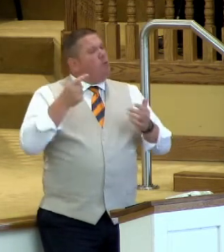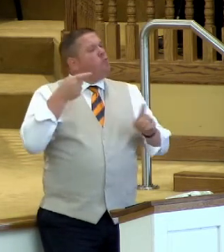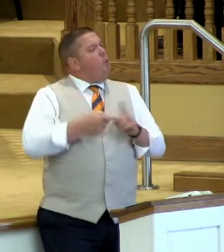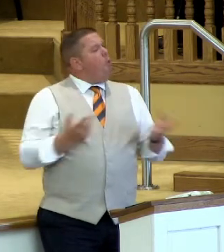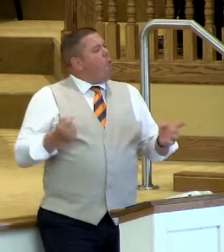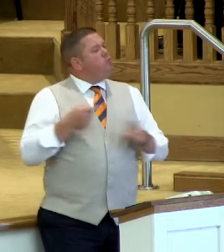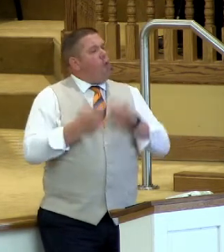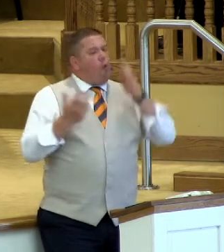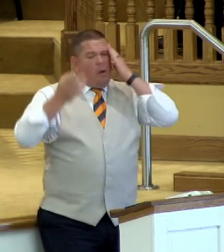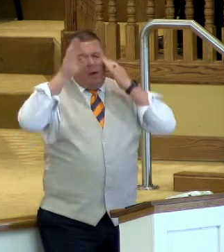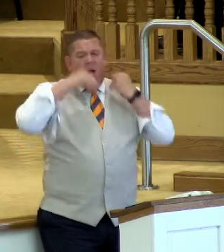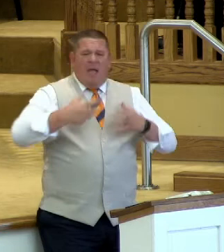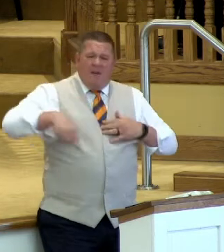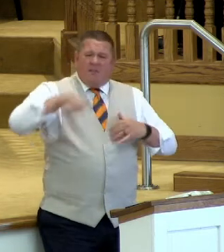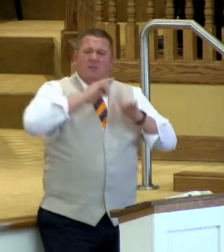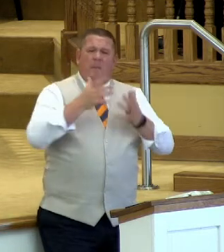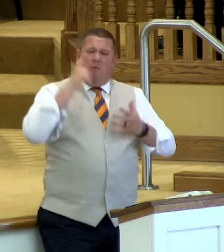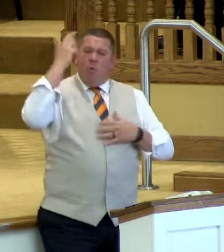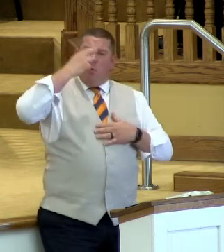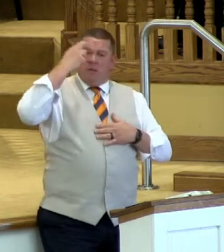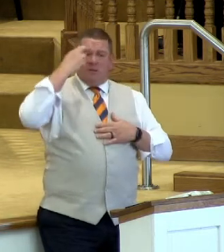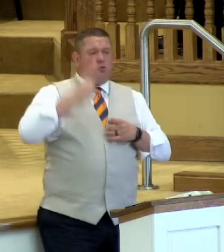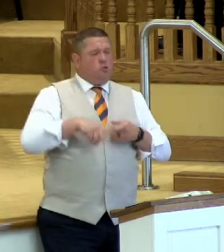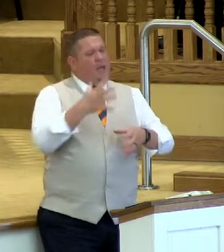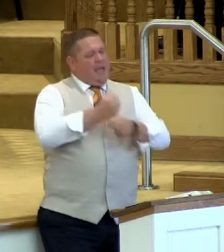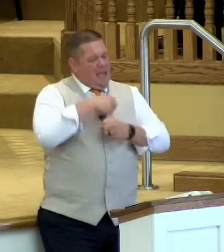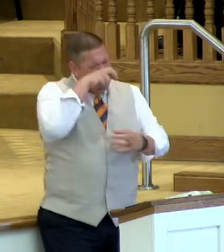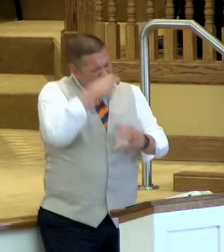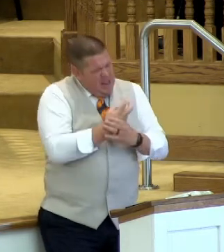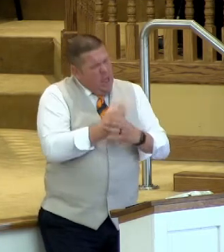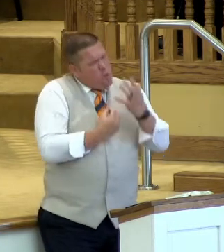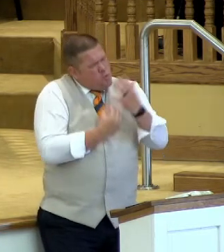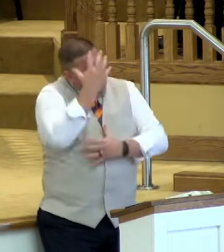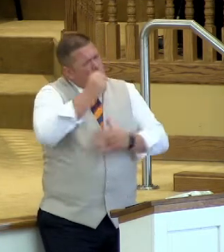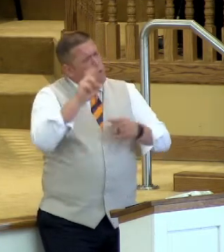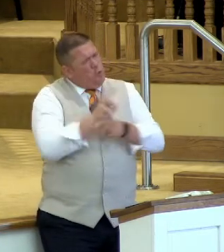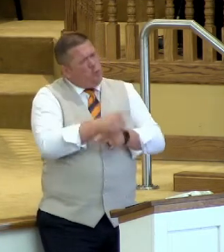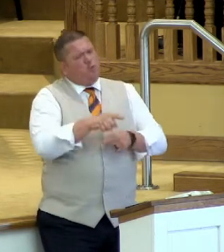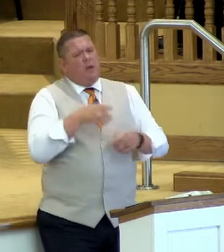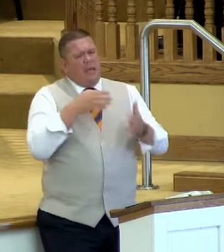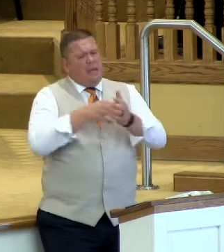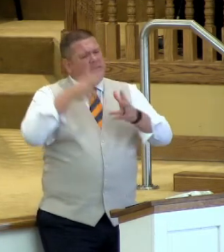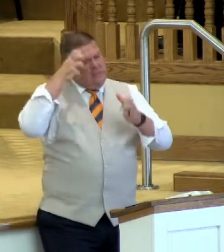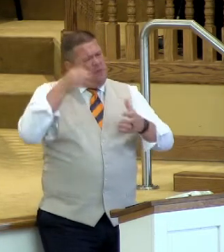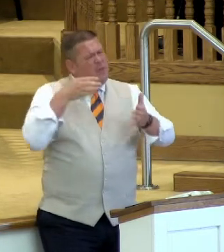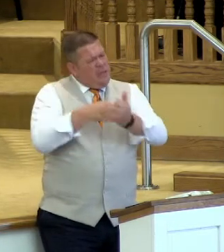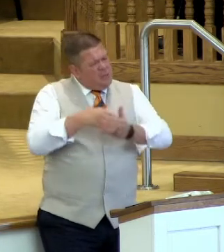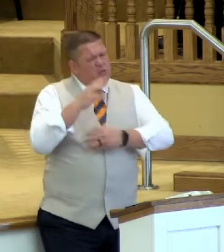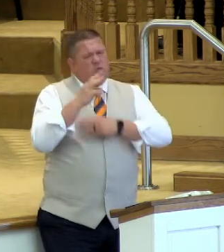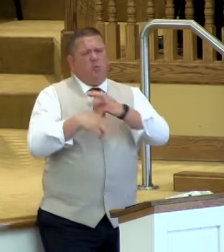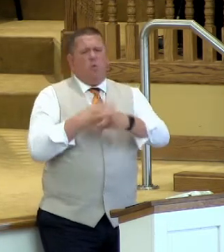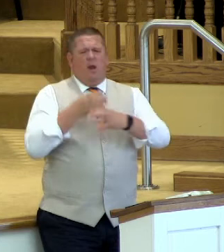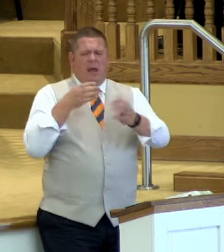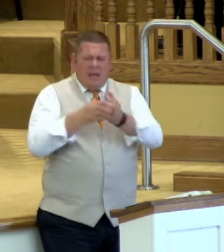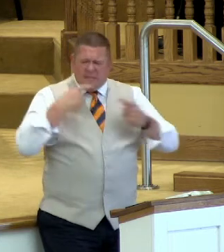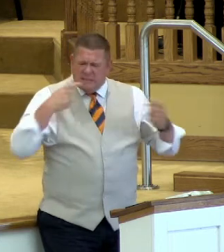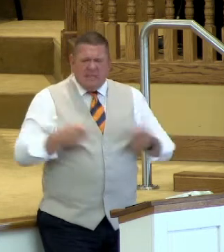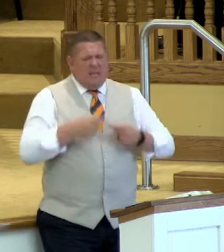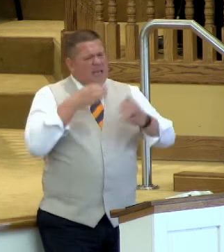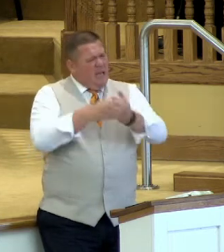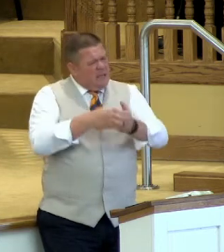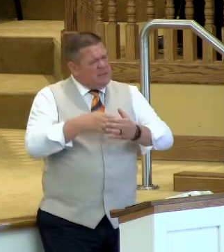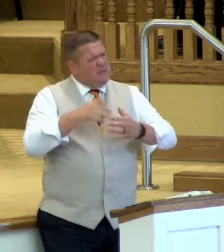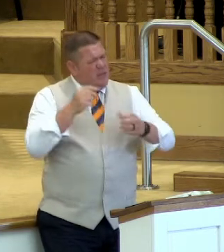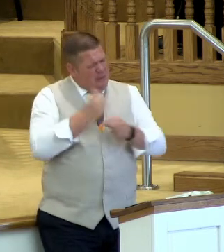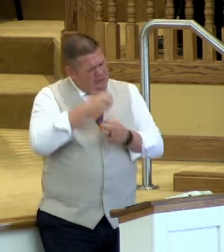point? God gave us the Bible for a reason, and that's to get in it and grow in it and to use it against the devil and to use it against the world and use it against sin. And we